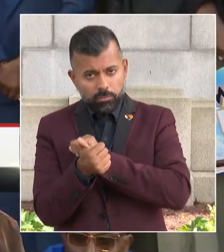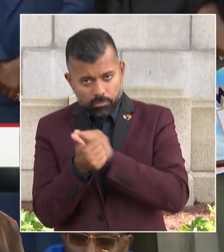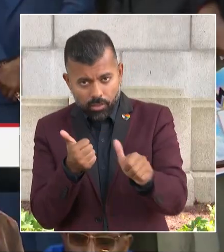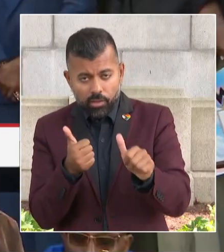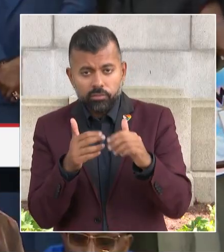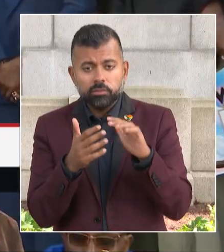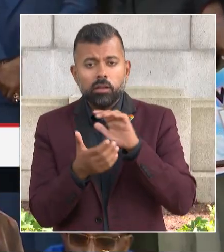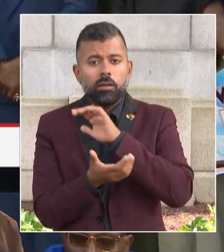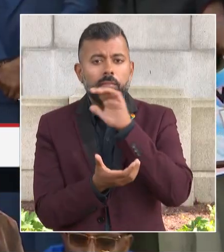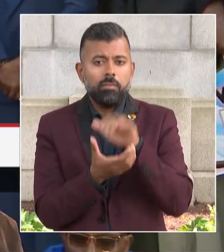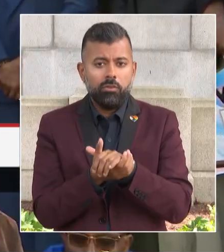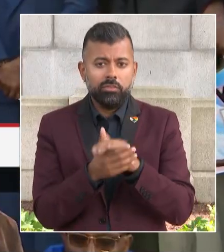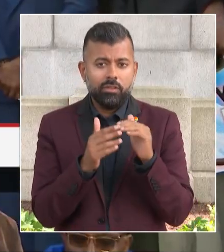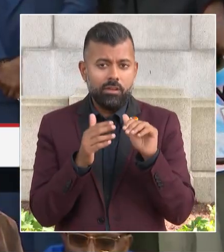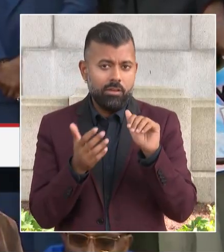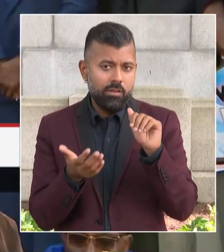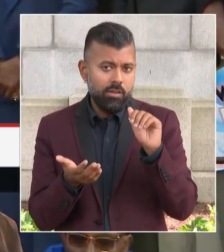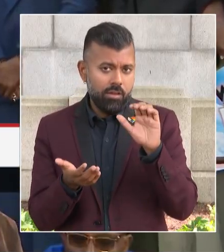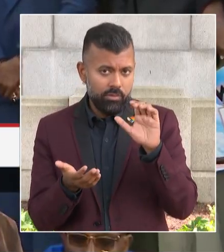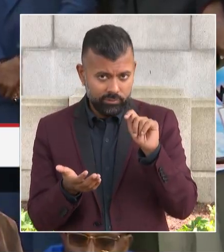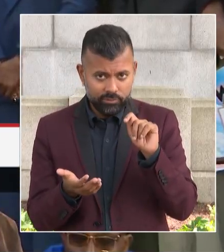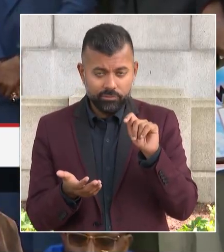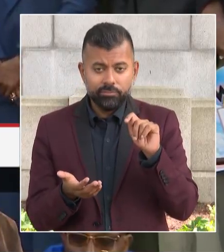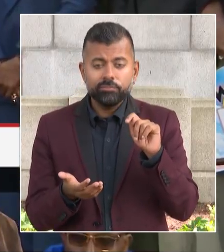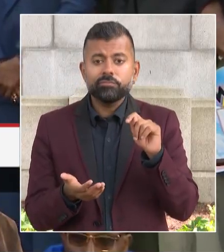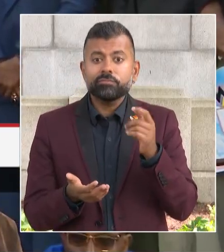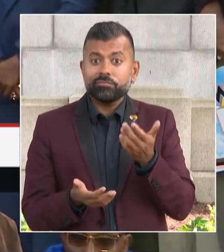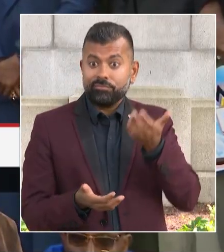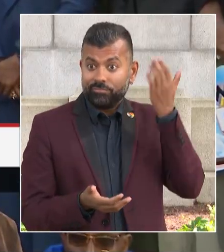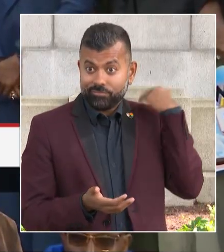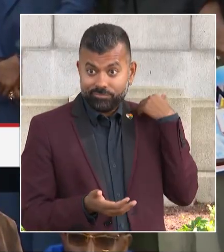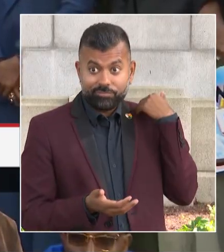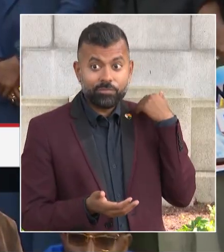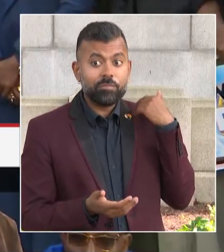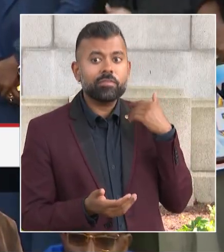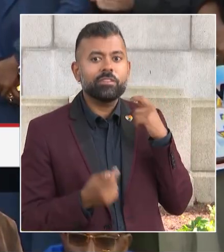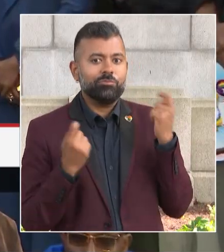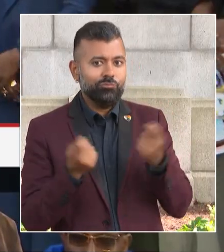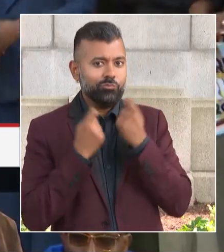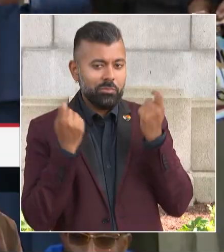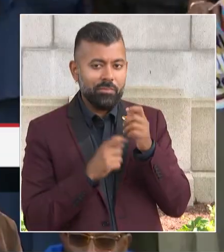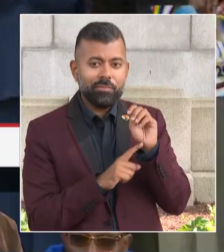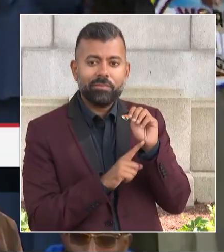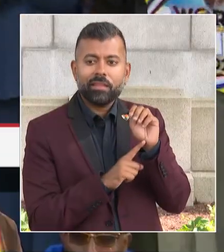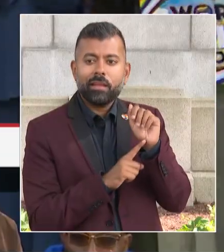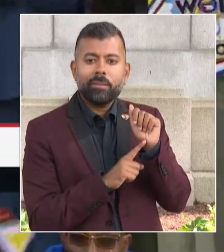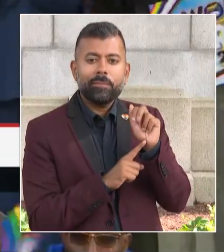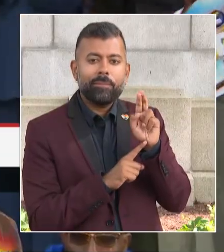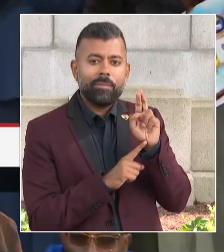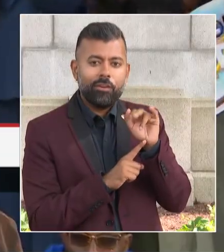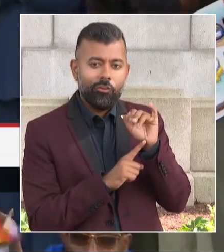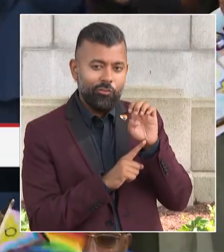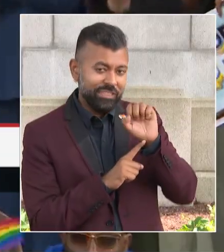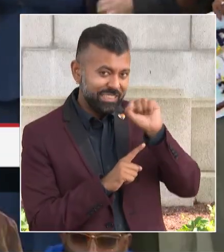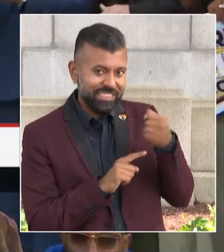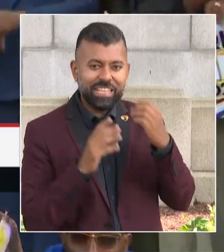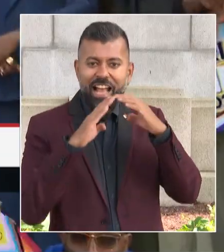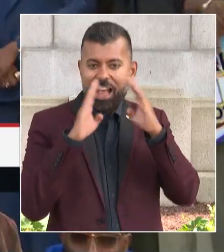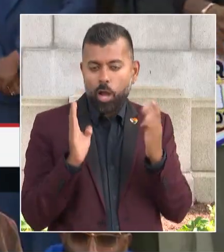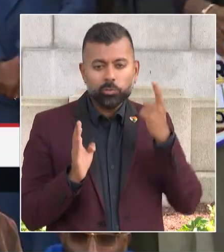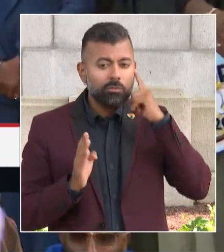I helped celebrate Mary's House for older adults in Washington, D.C.